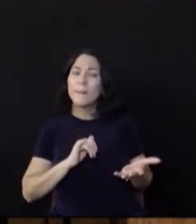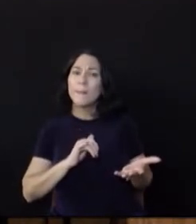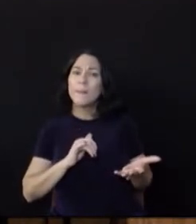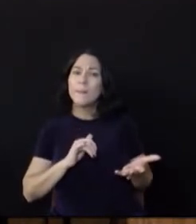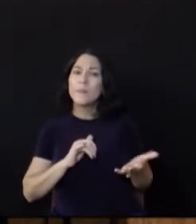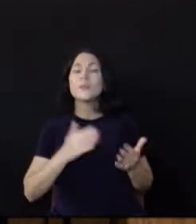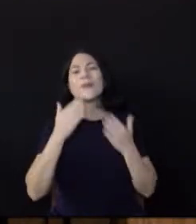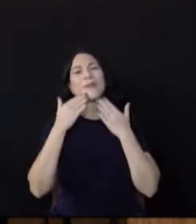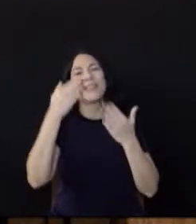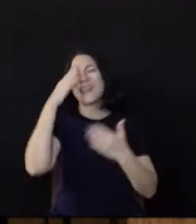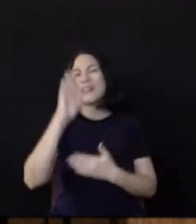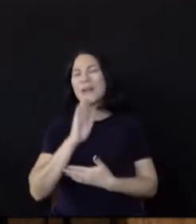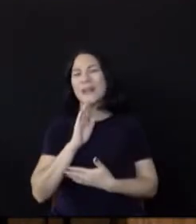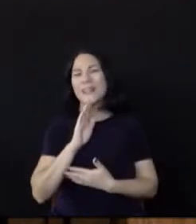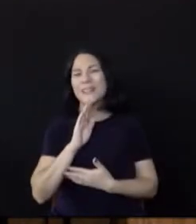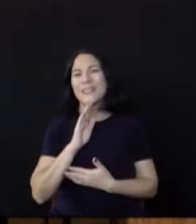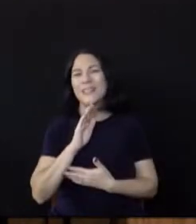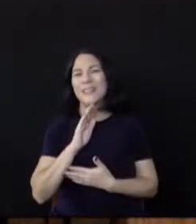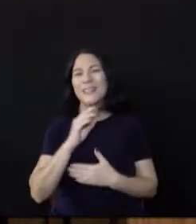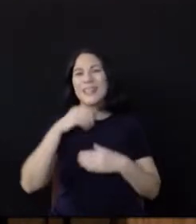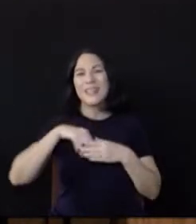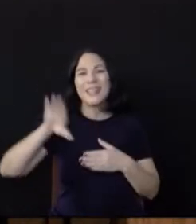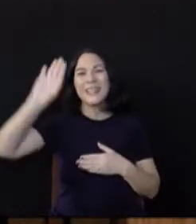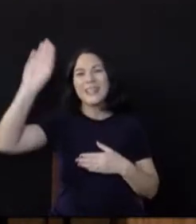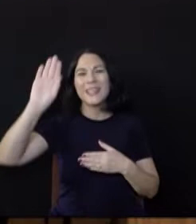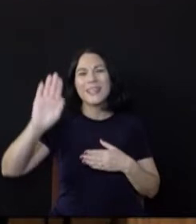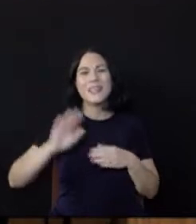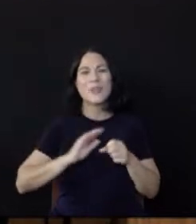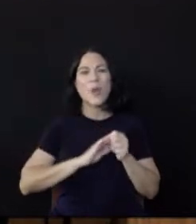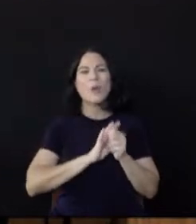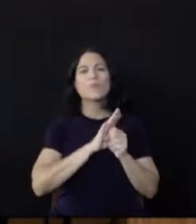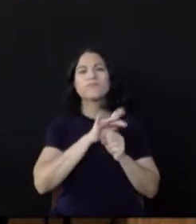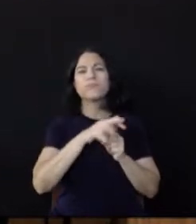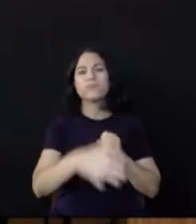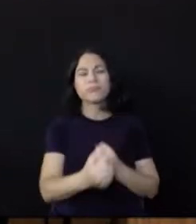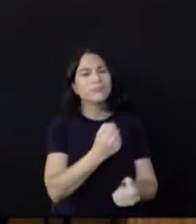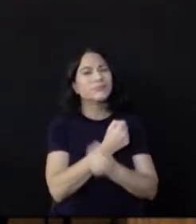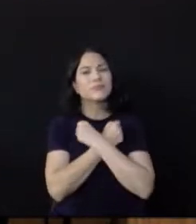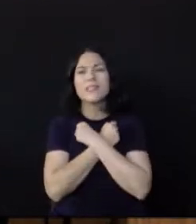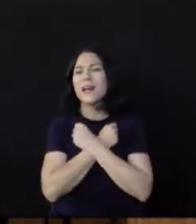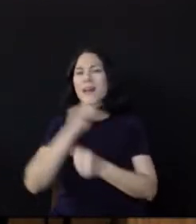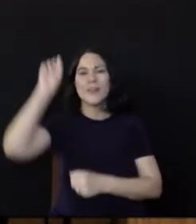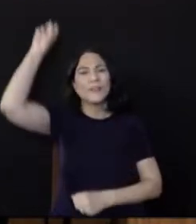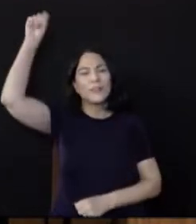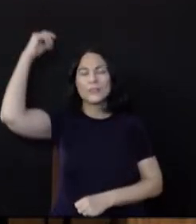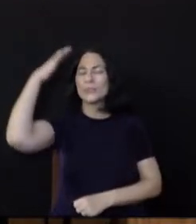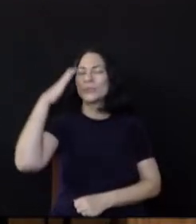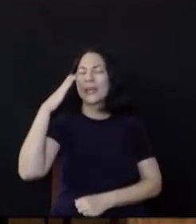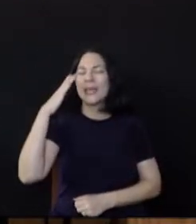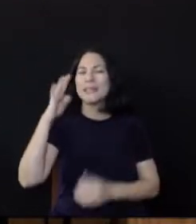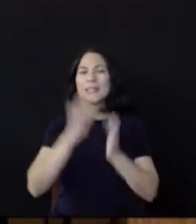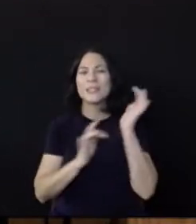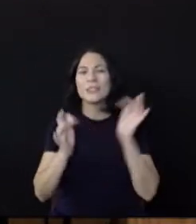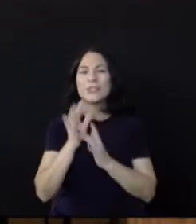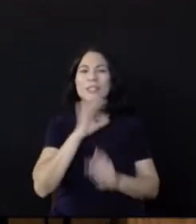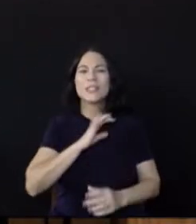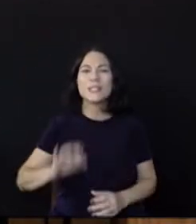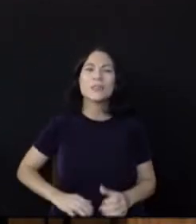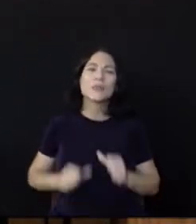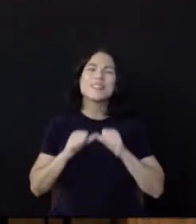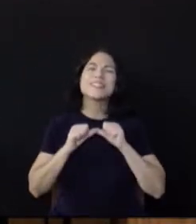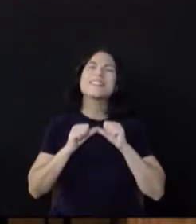So thank God that in his abundant and lavish love and grace, that Jesus Christ